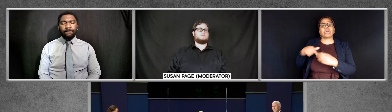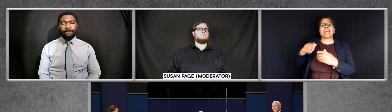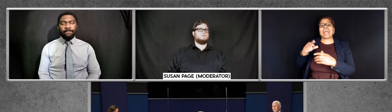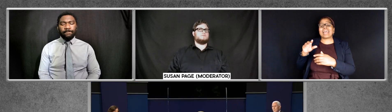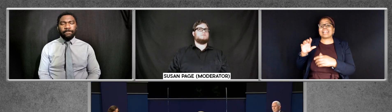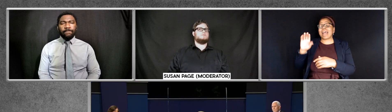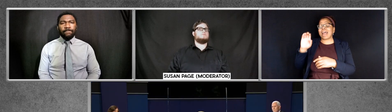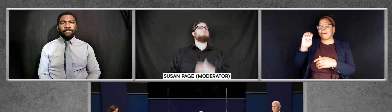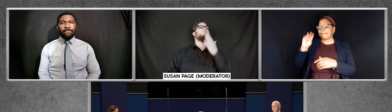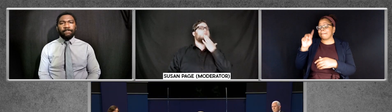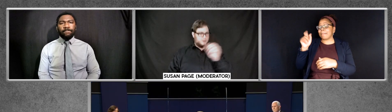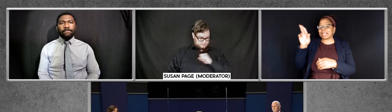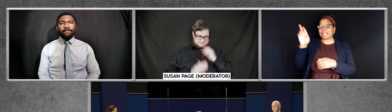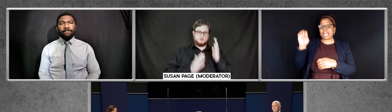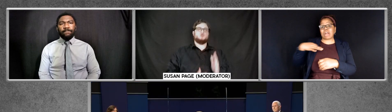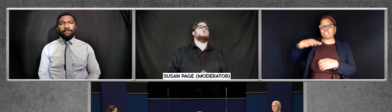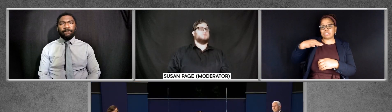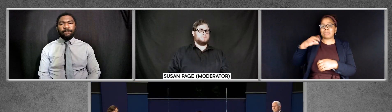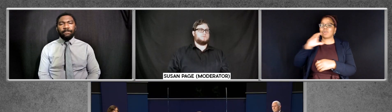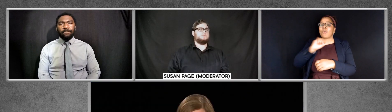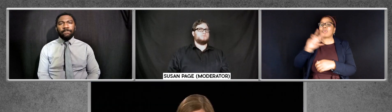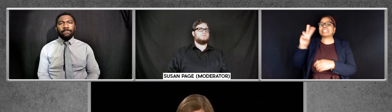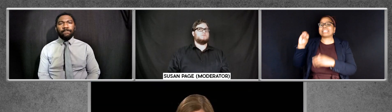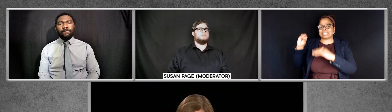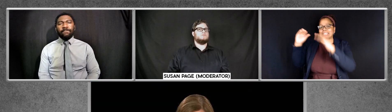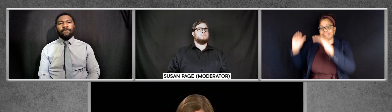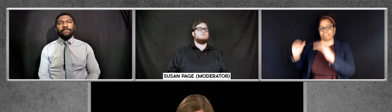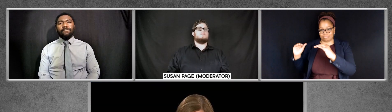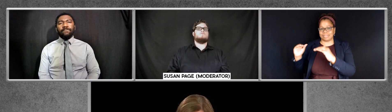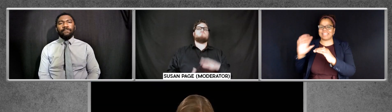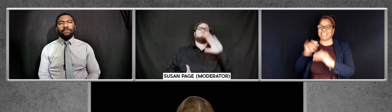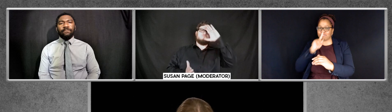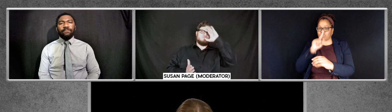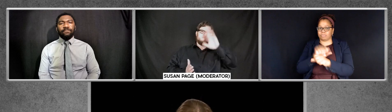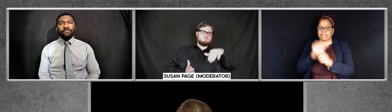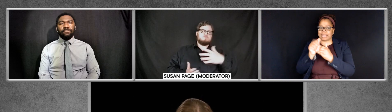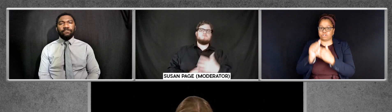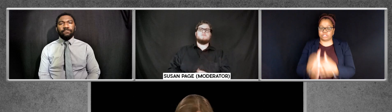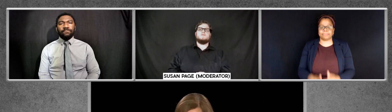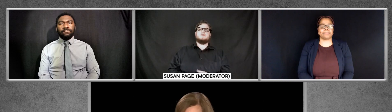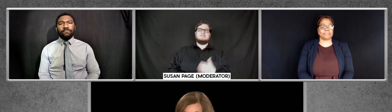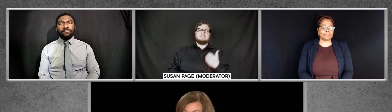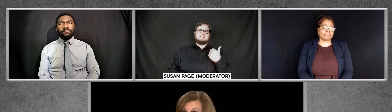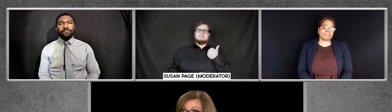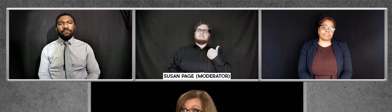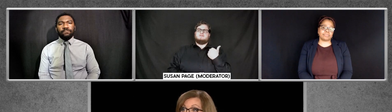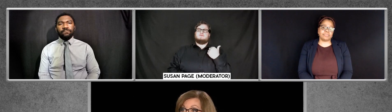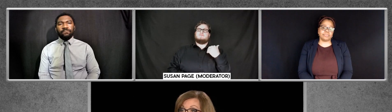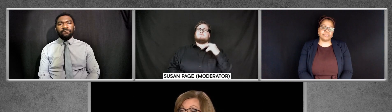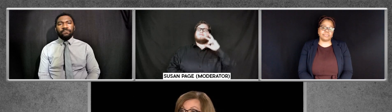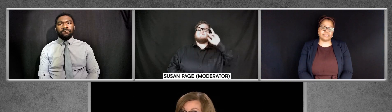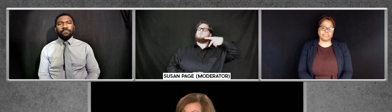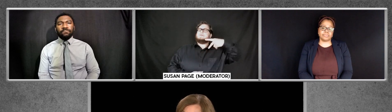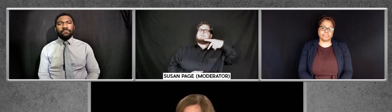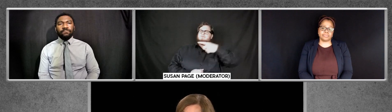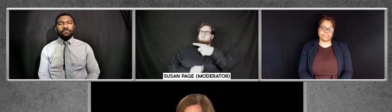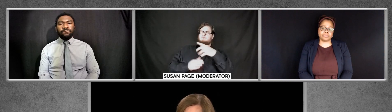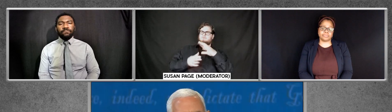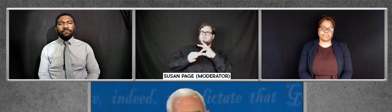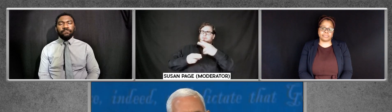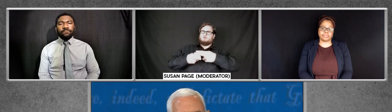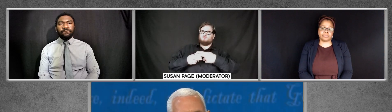you, Senator That's true Harris. leadership. You know, you mentioned earlier, Vice President Pence, that the president was committed